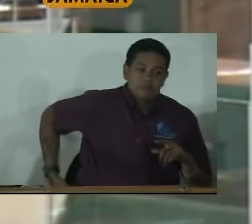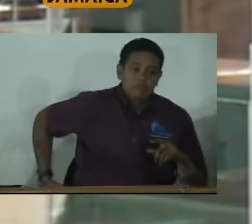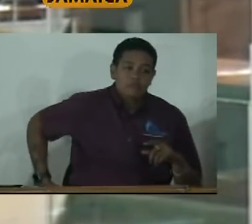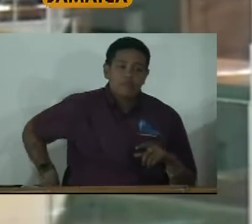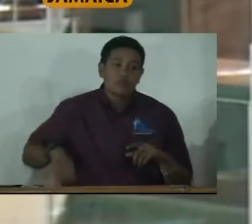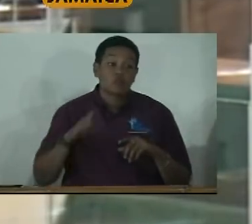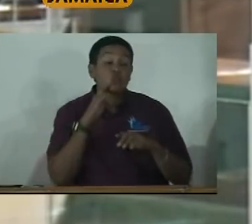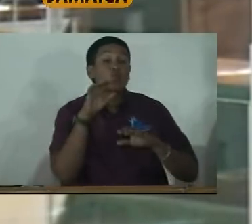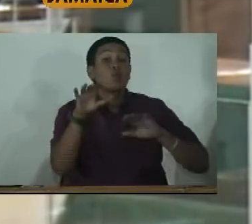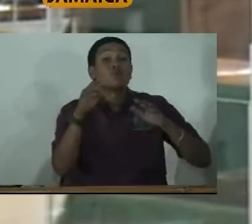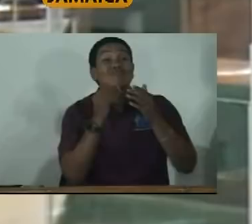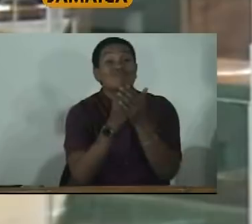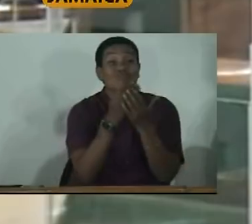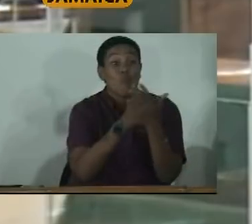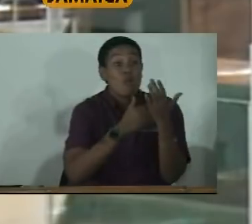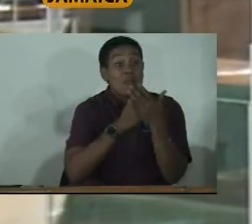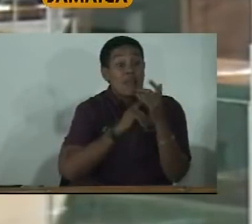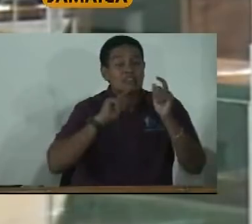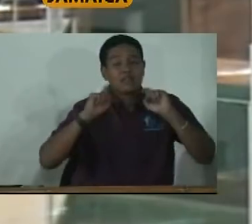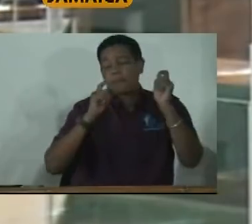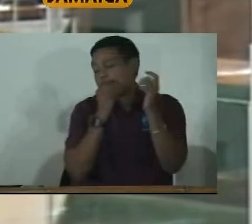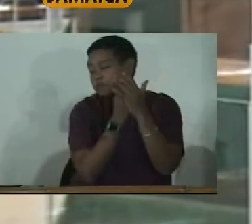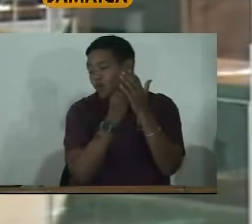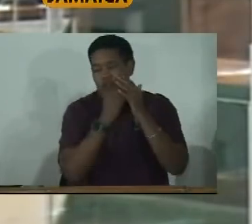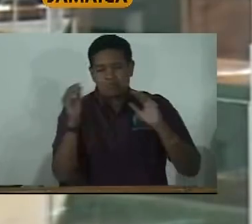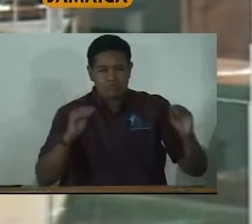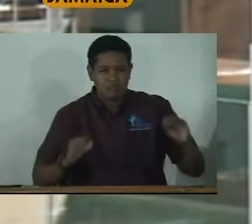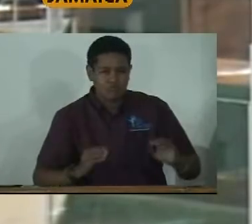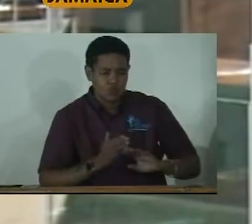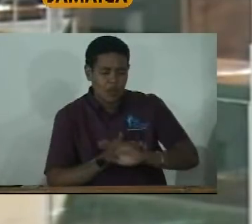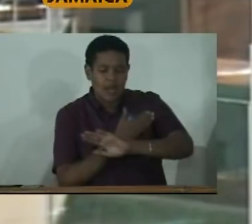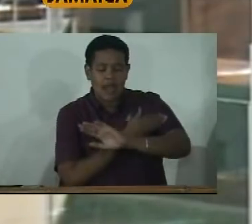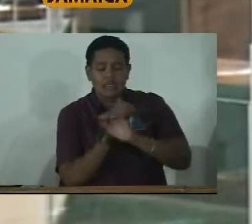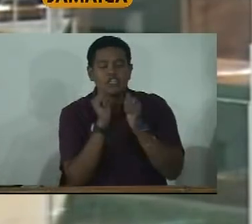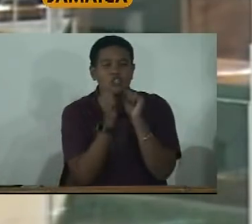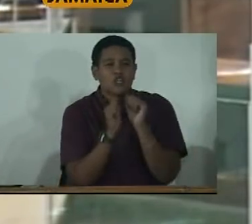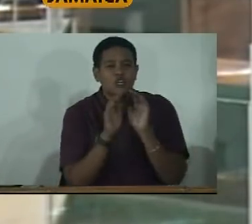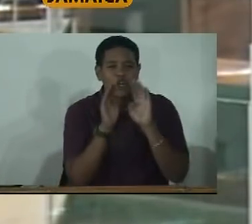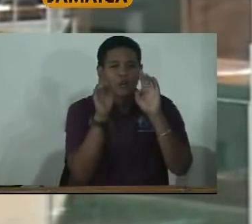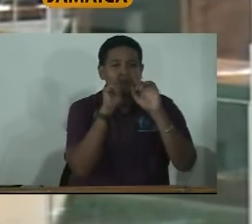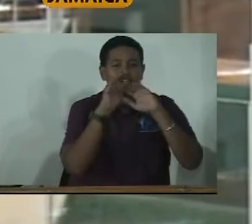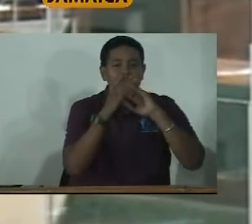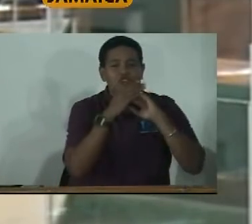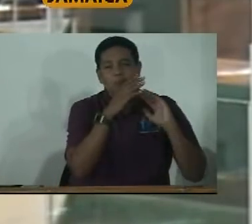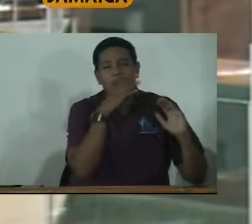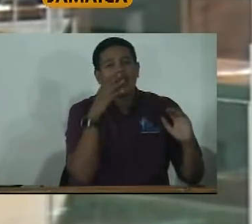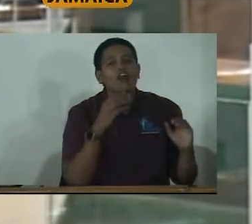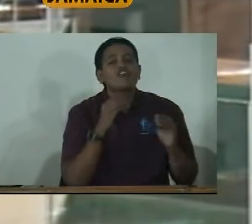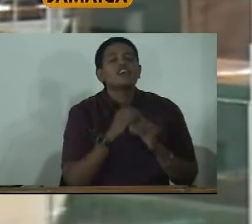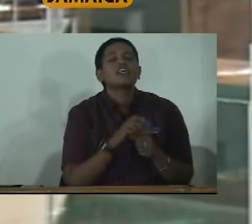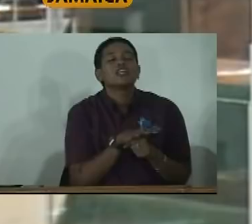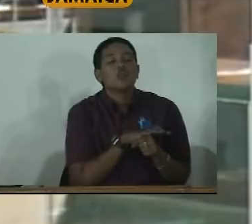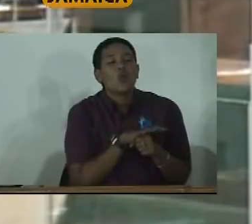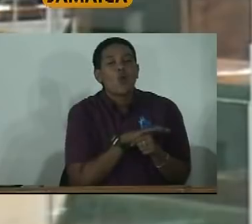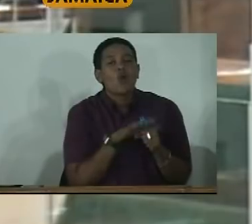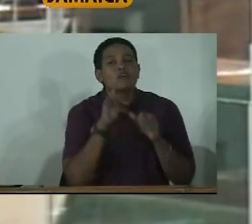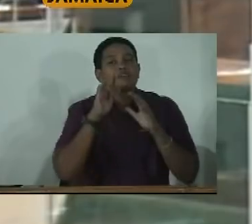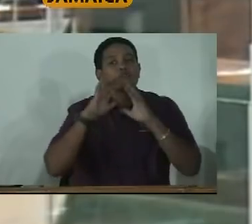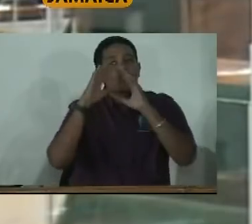a pool of funds to be used to enhance the competitiveness of Jamaican agriculture in the domestic and global markets,